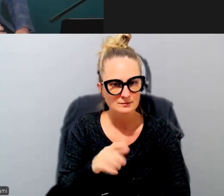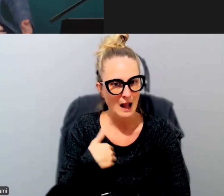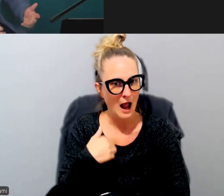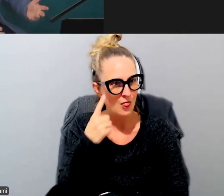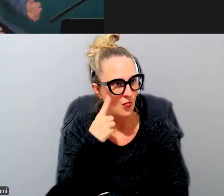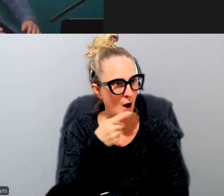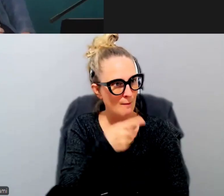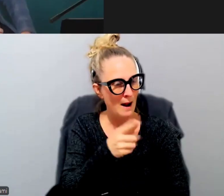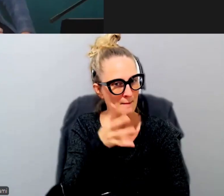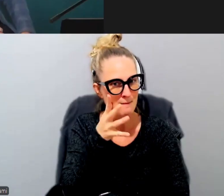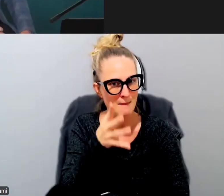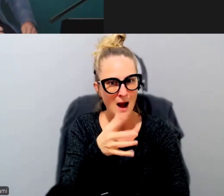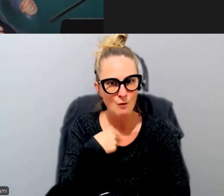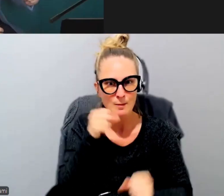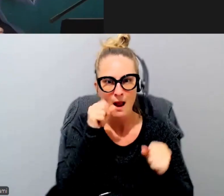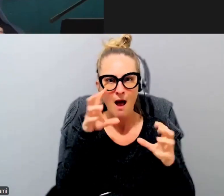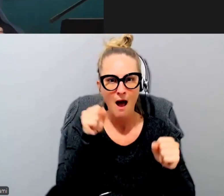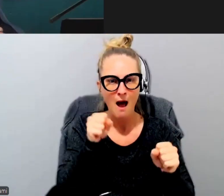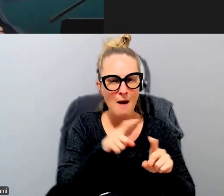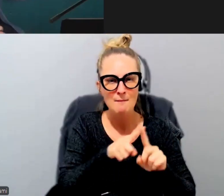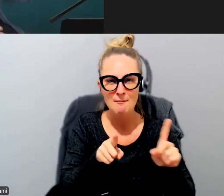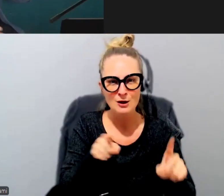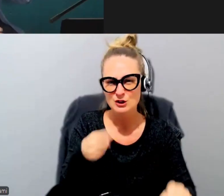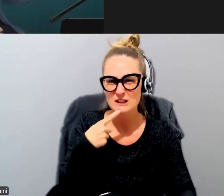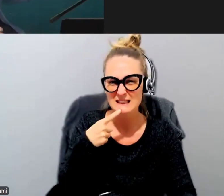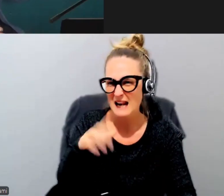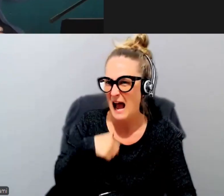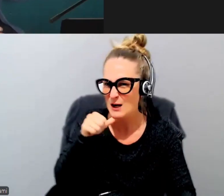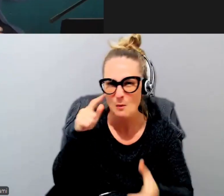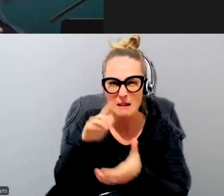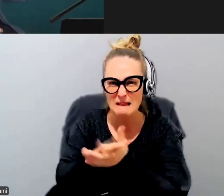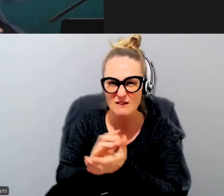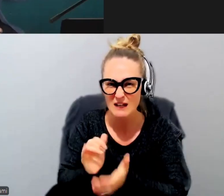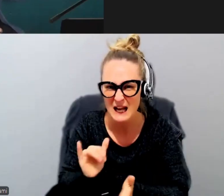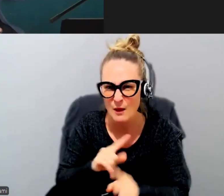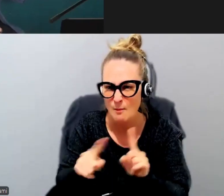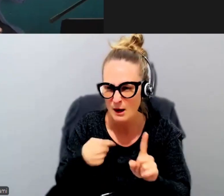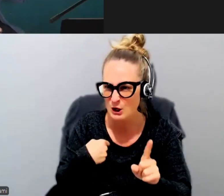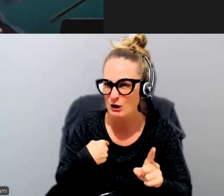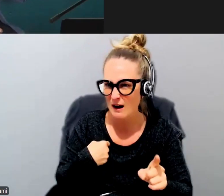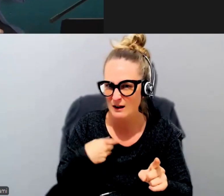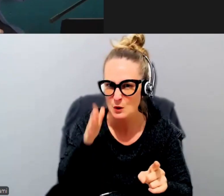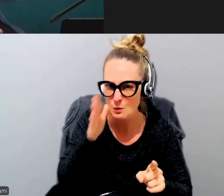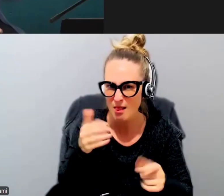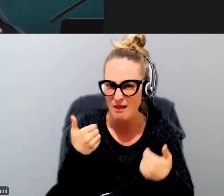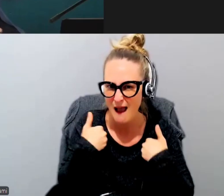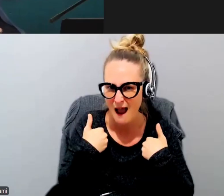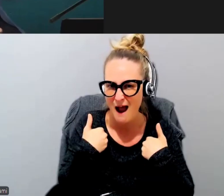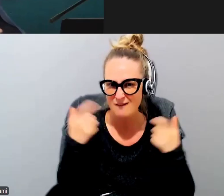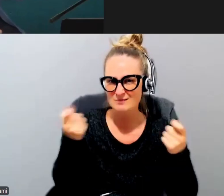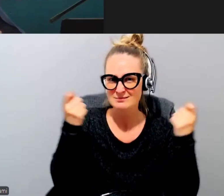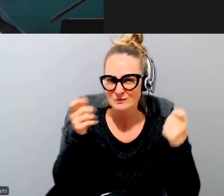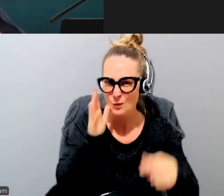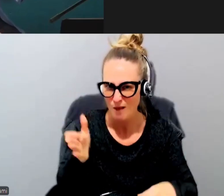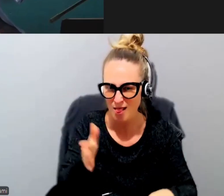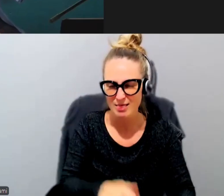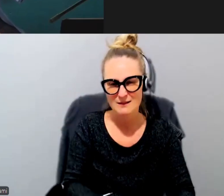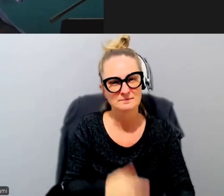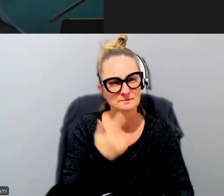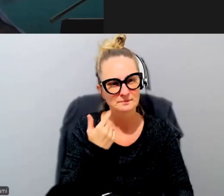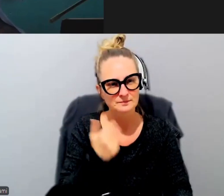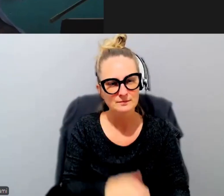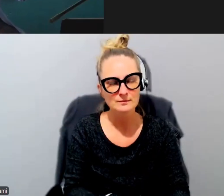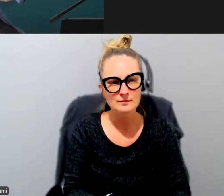And I had a bar mitzvah. But it started me thinking, well then, why does she, my